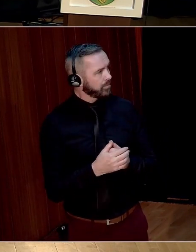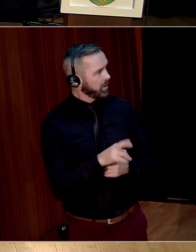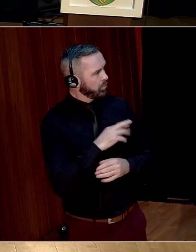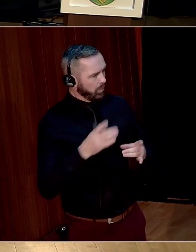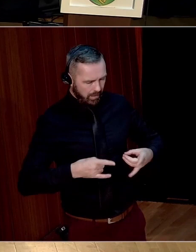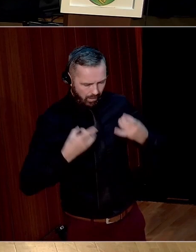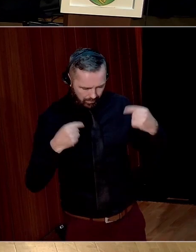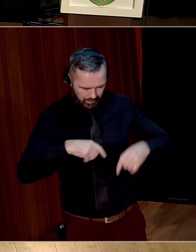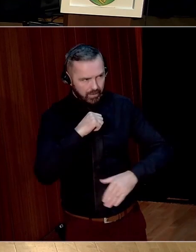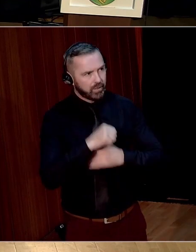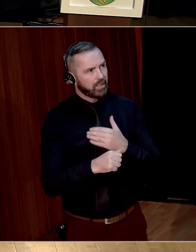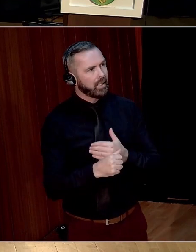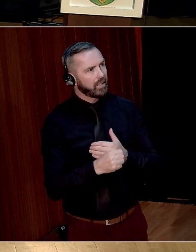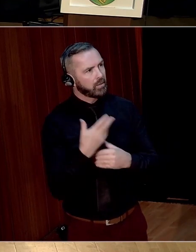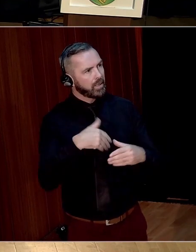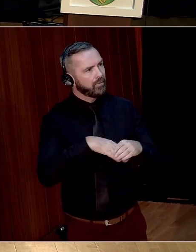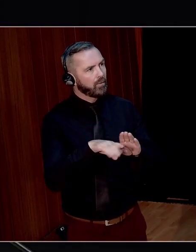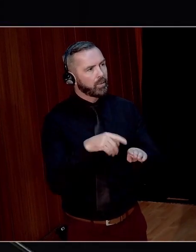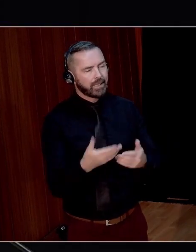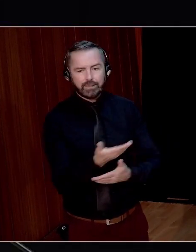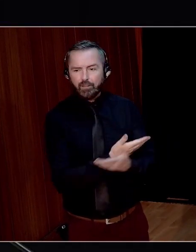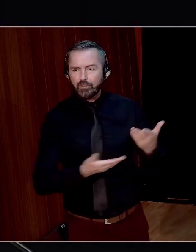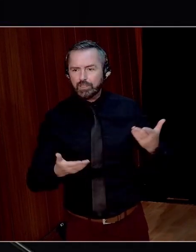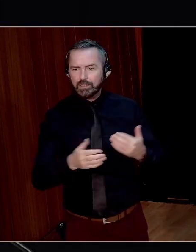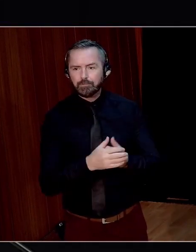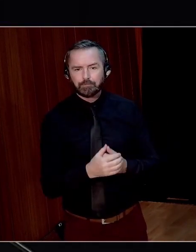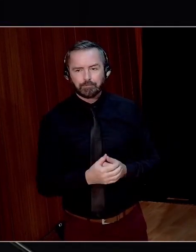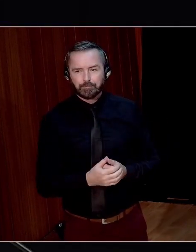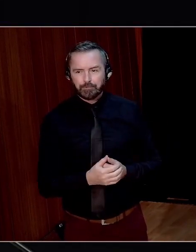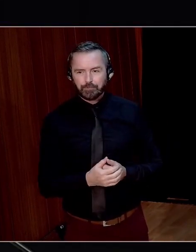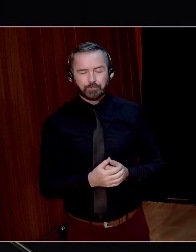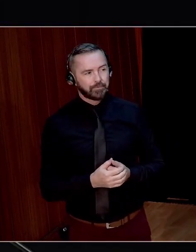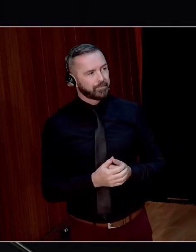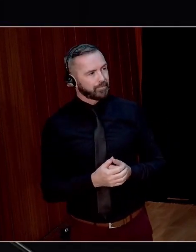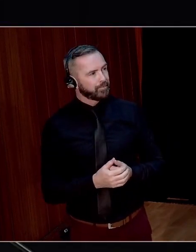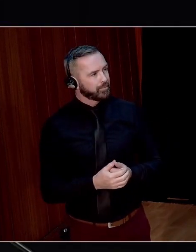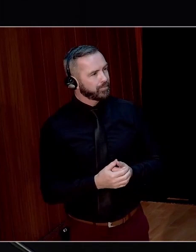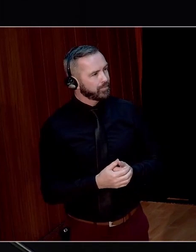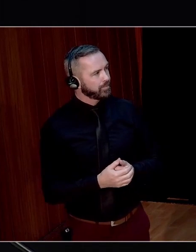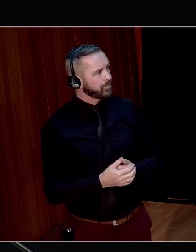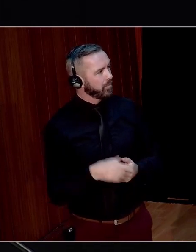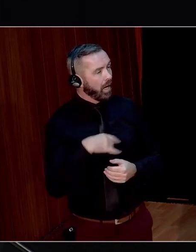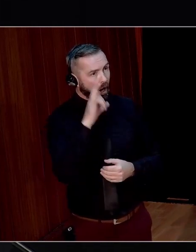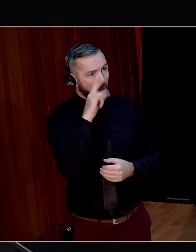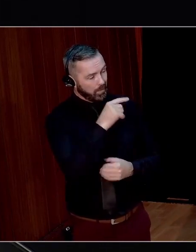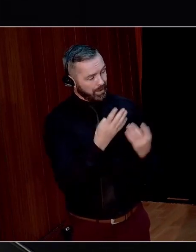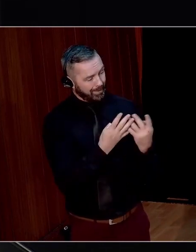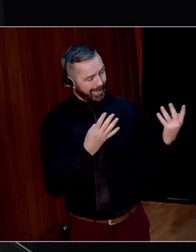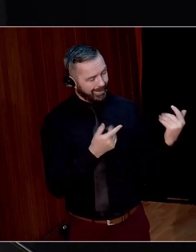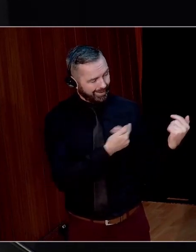I'm very honoured to be here today to participate in this conference, and I hope that this